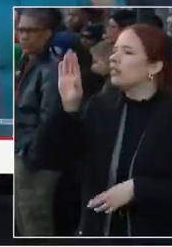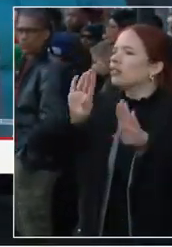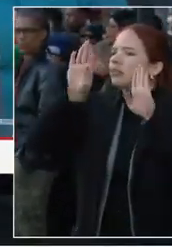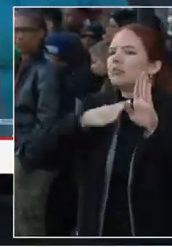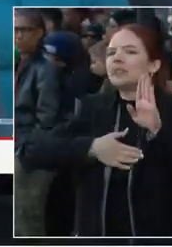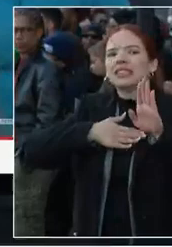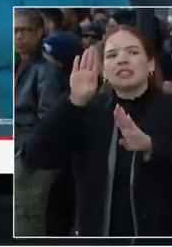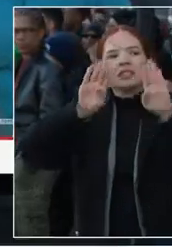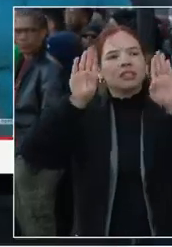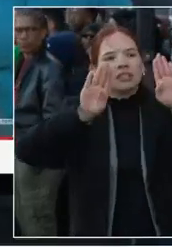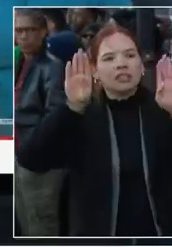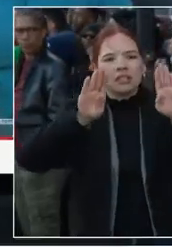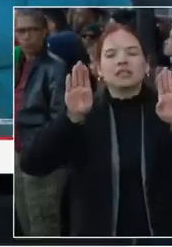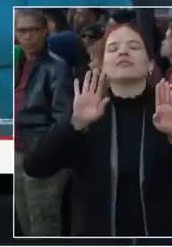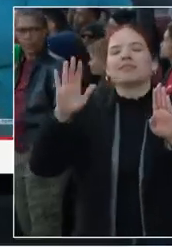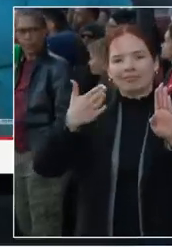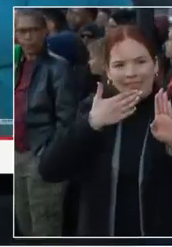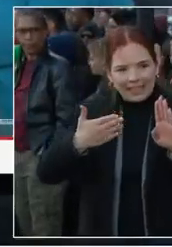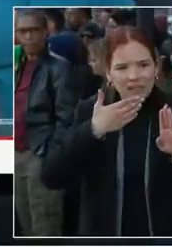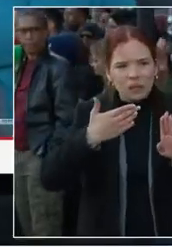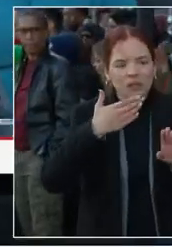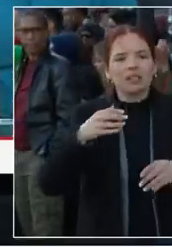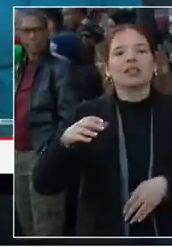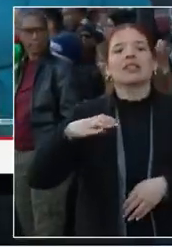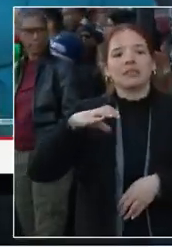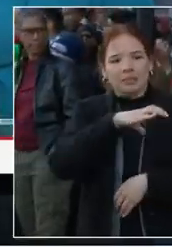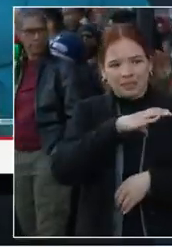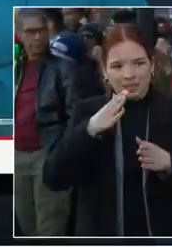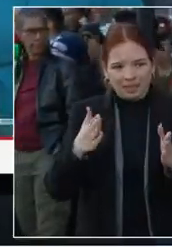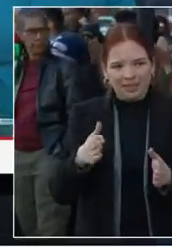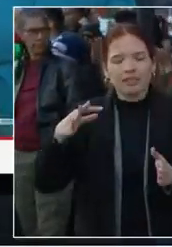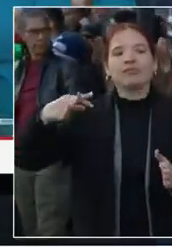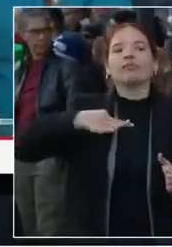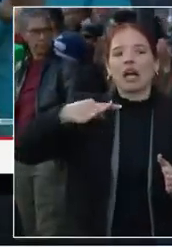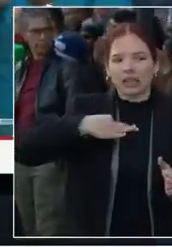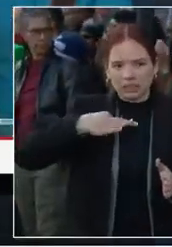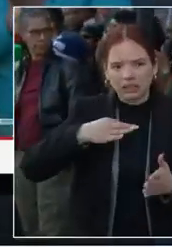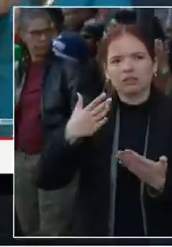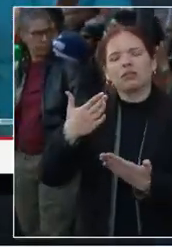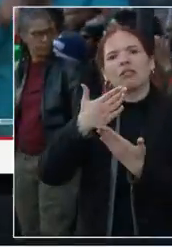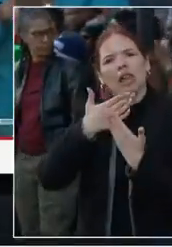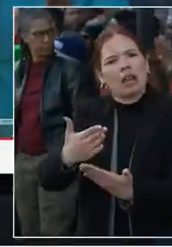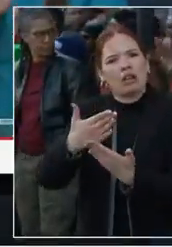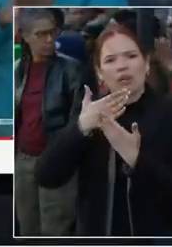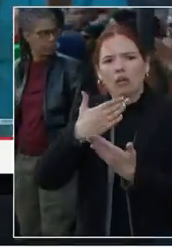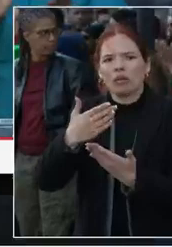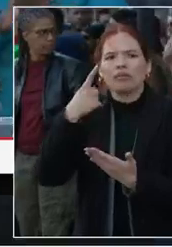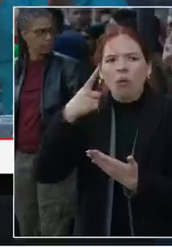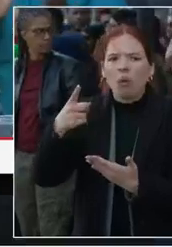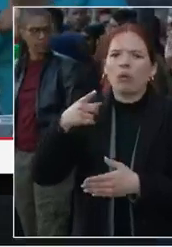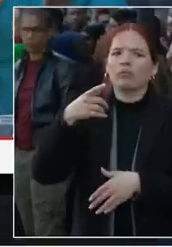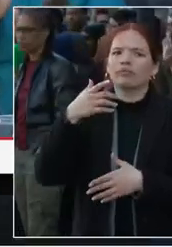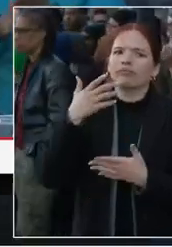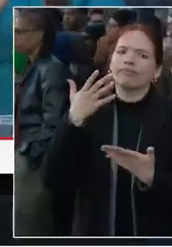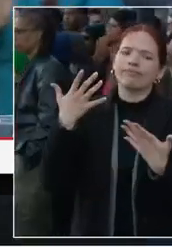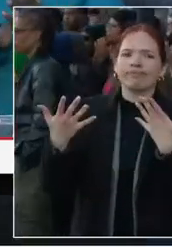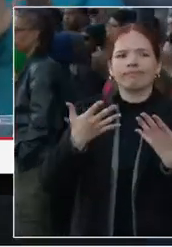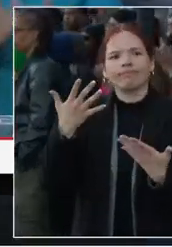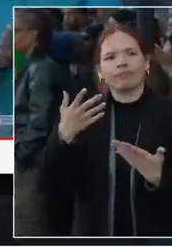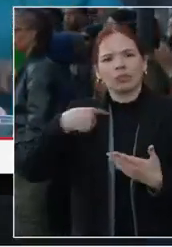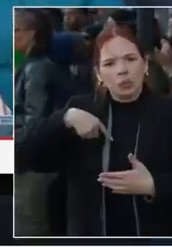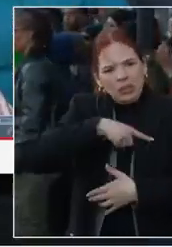hand. Thank you to the commissioners who are volunteering in making sure that we're